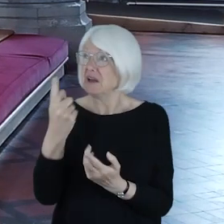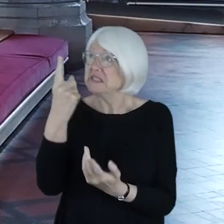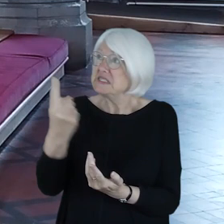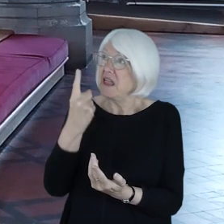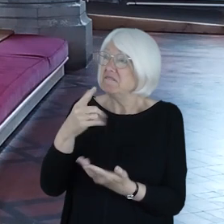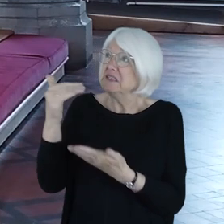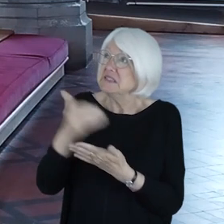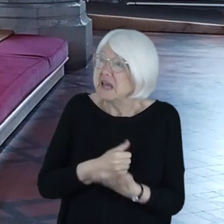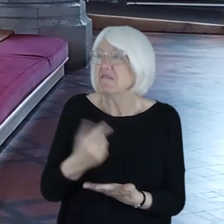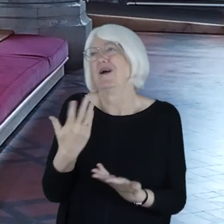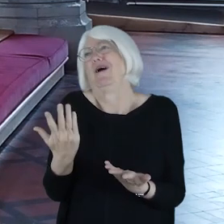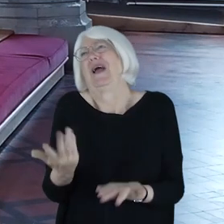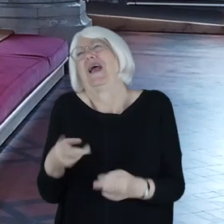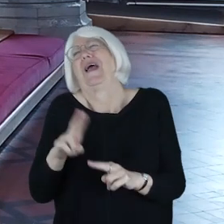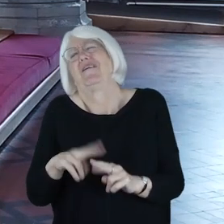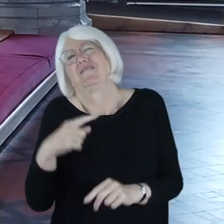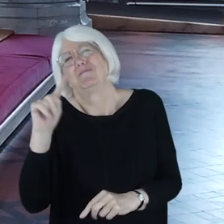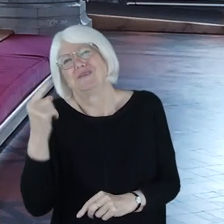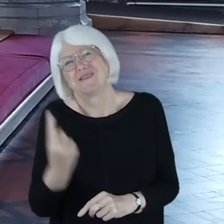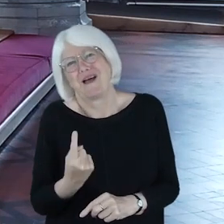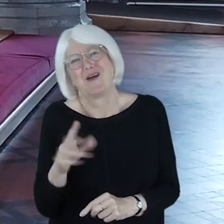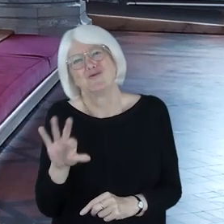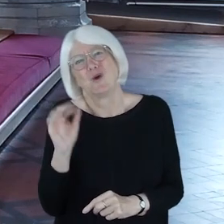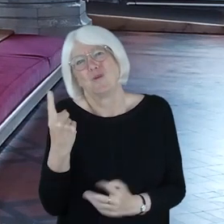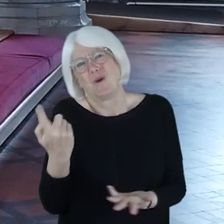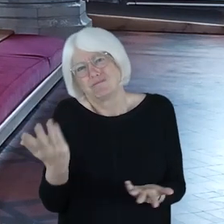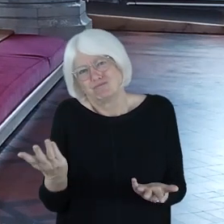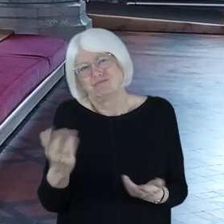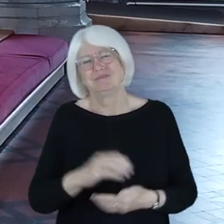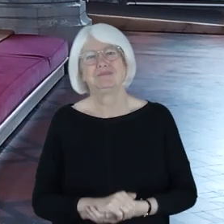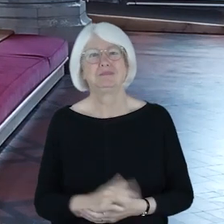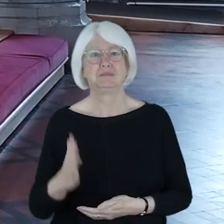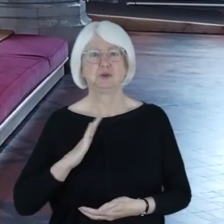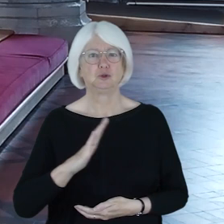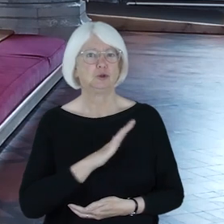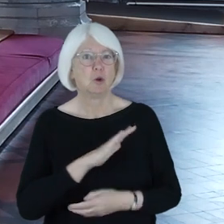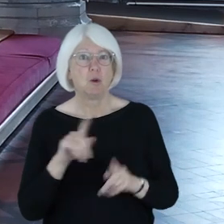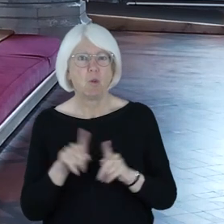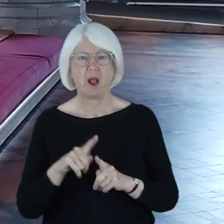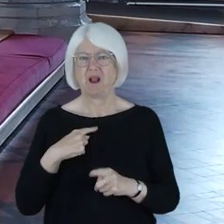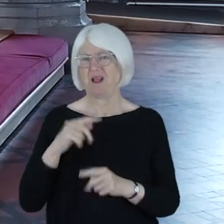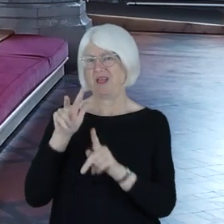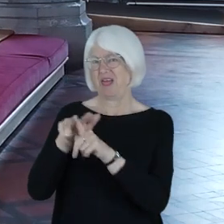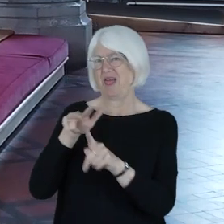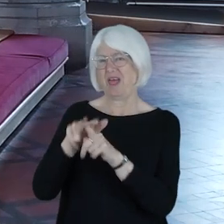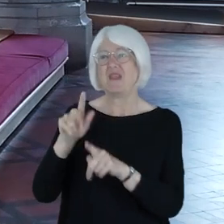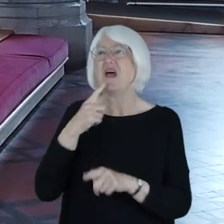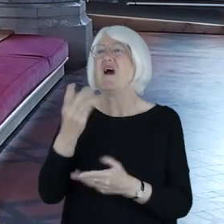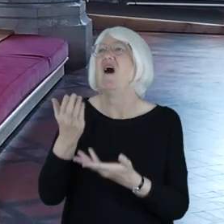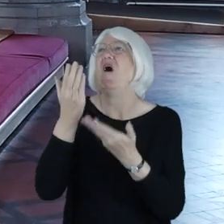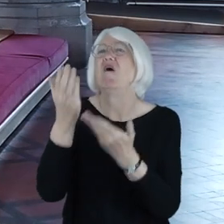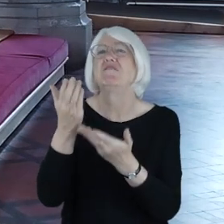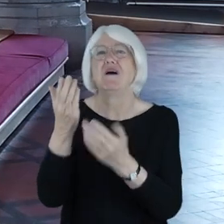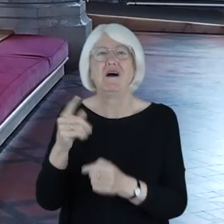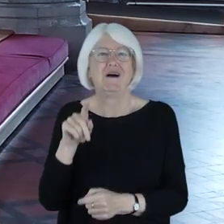save himself if he is the Messiah of God, his chosen one. The soldiers also mocked him, coming up and